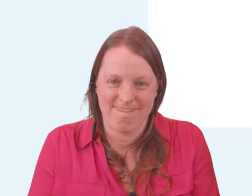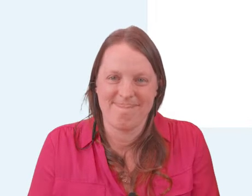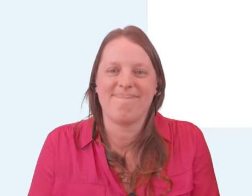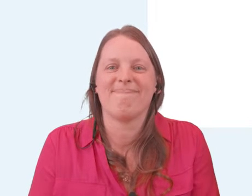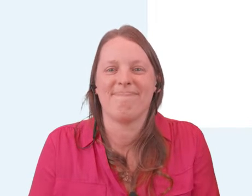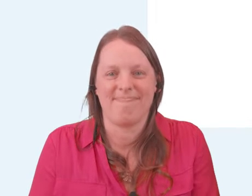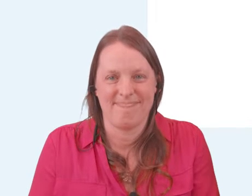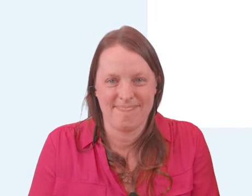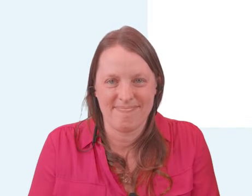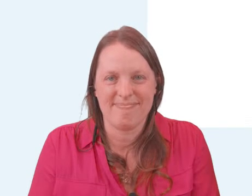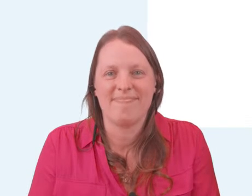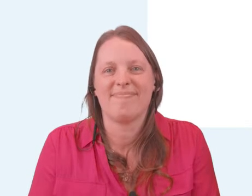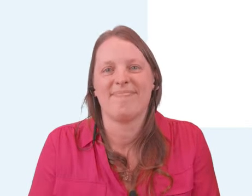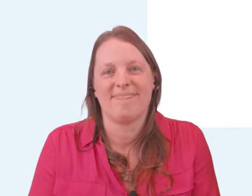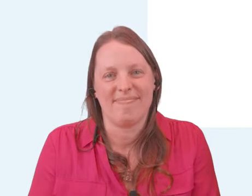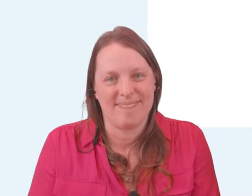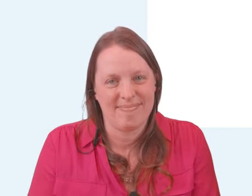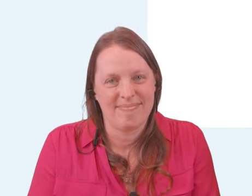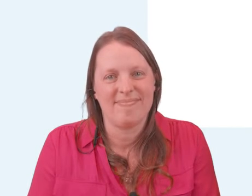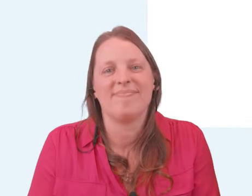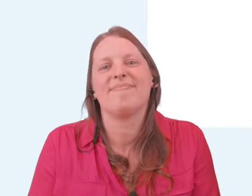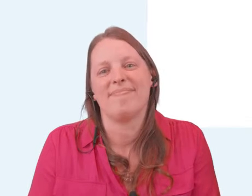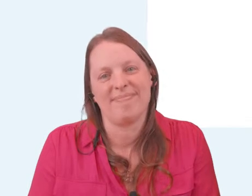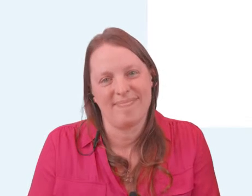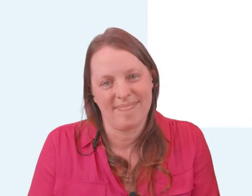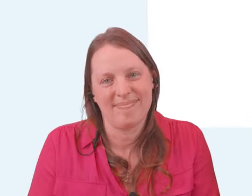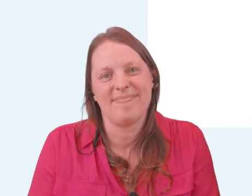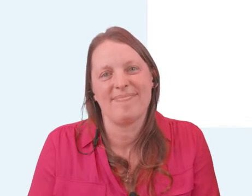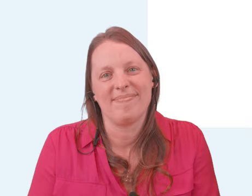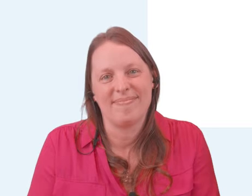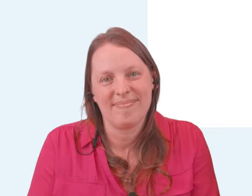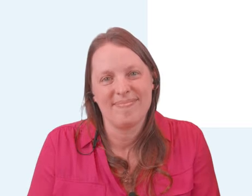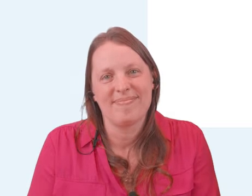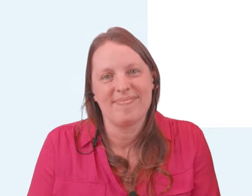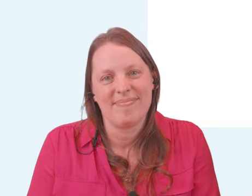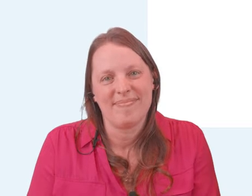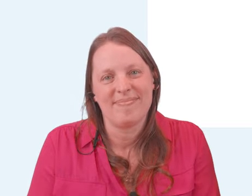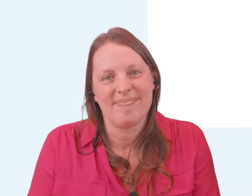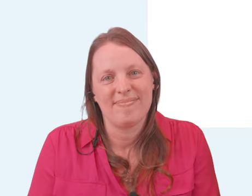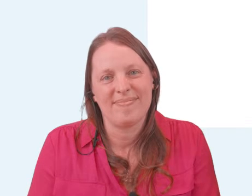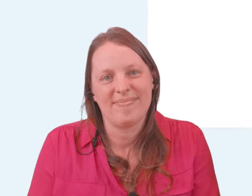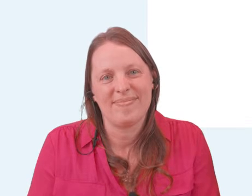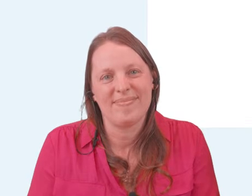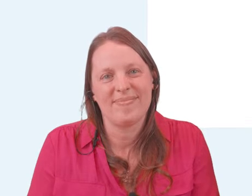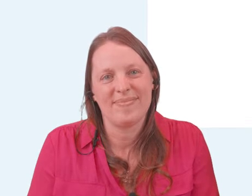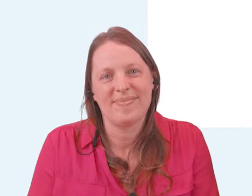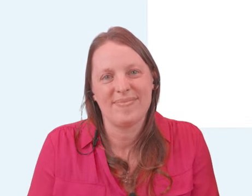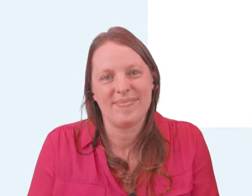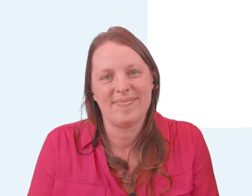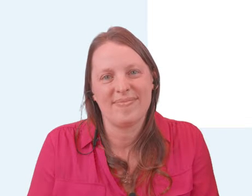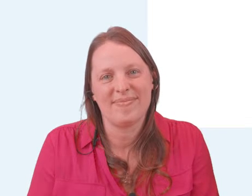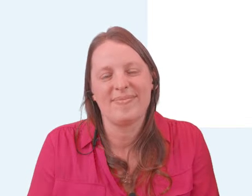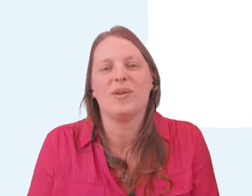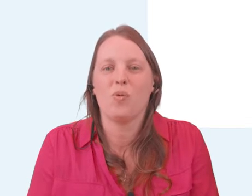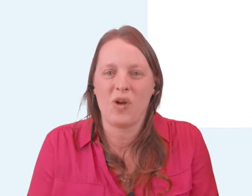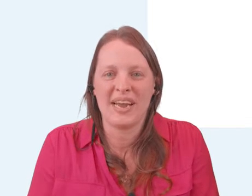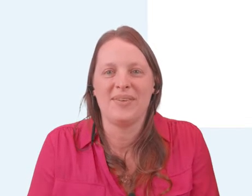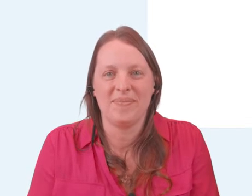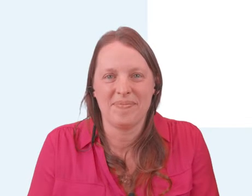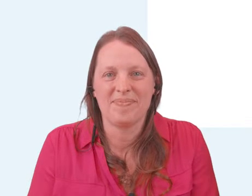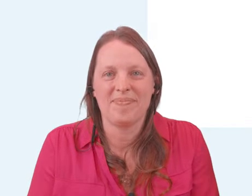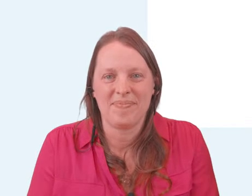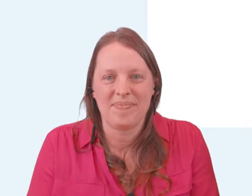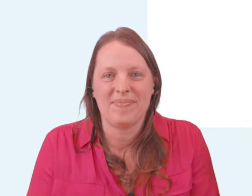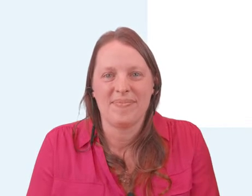long, completely different from the vertical canal. It's at least no more than 30 seconds.